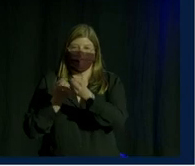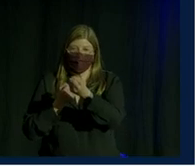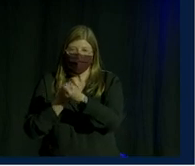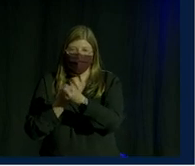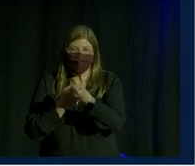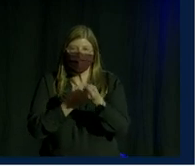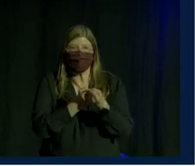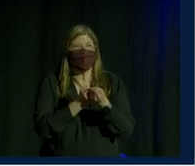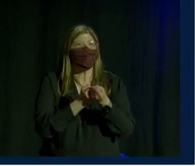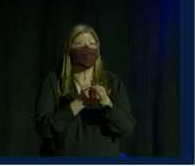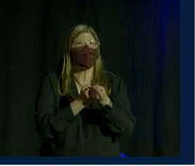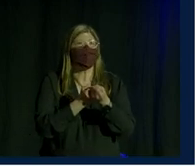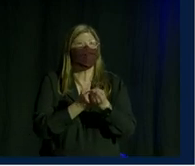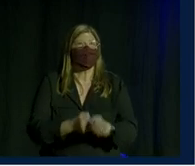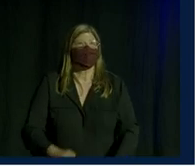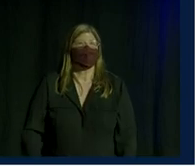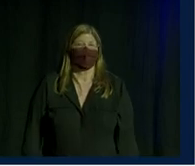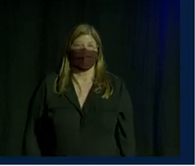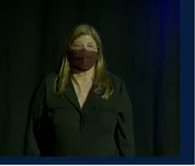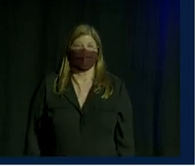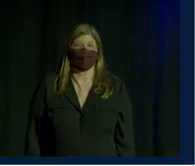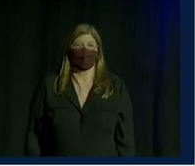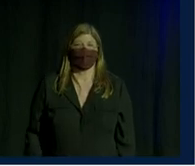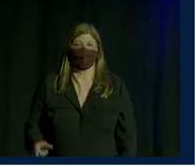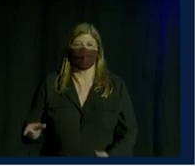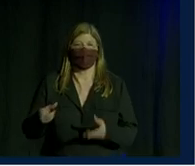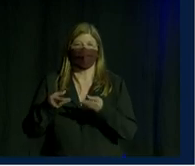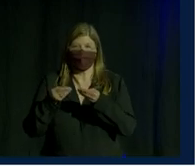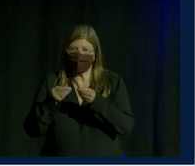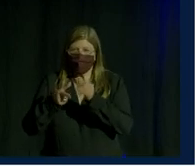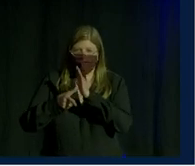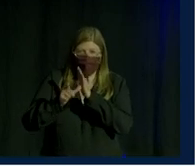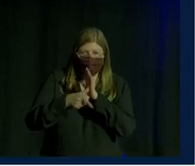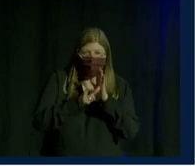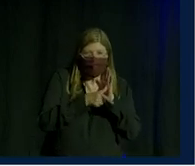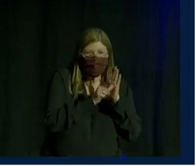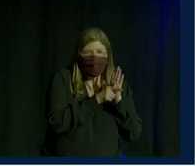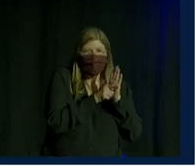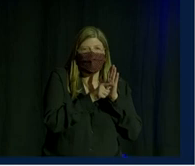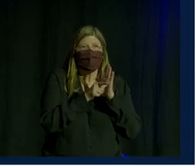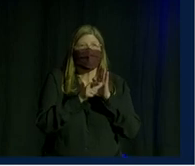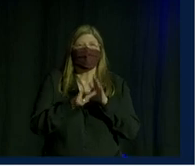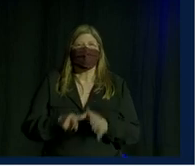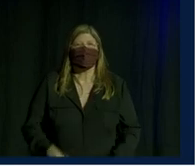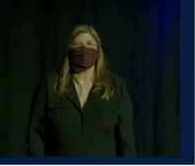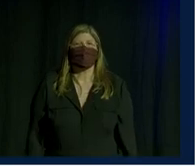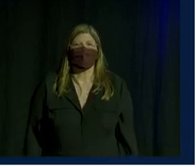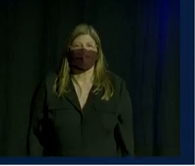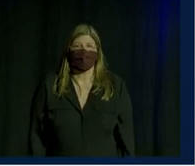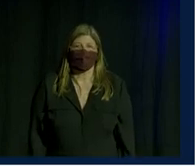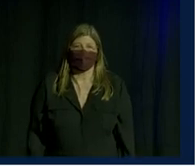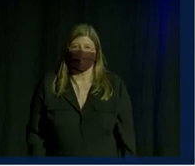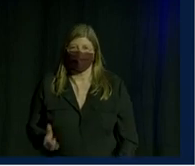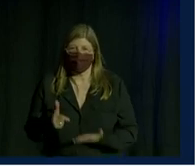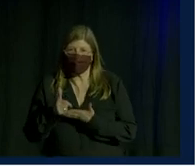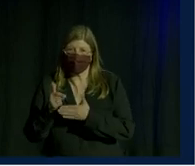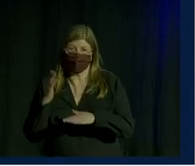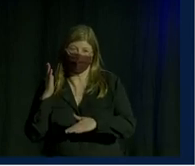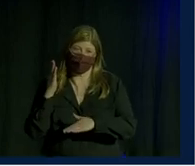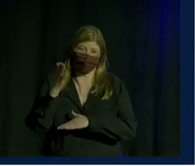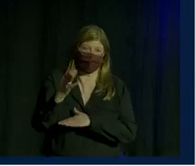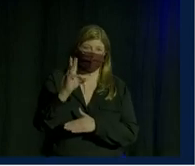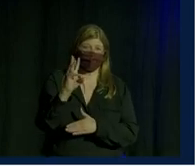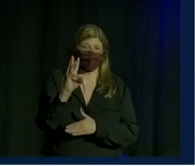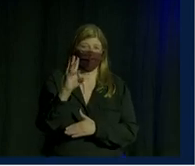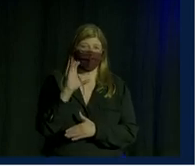review. Since its founding in 2015, Landed's helped over 600 essential professionals